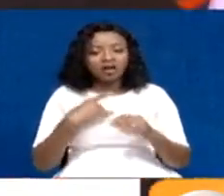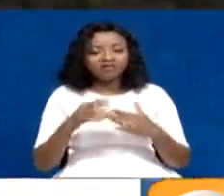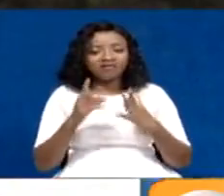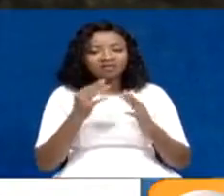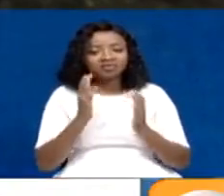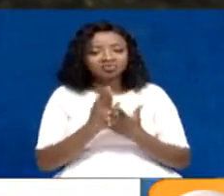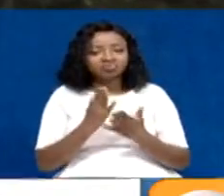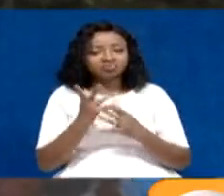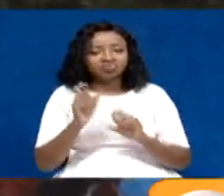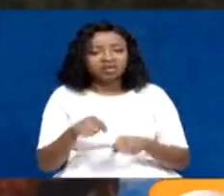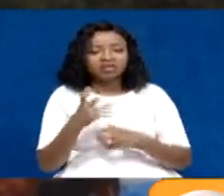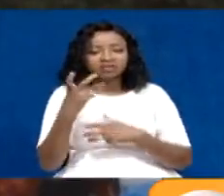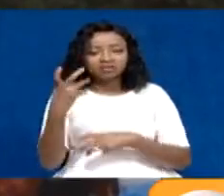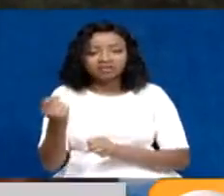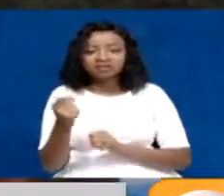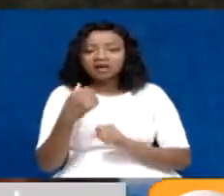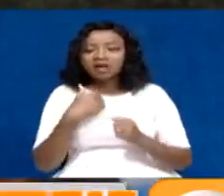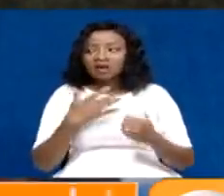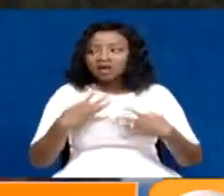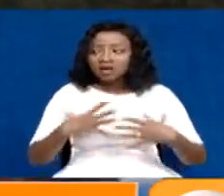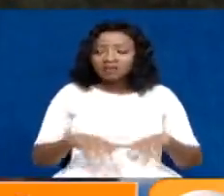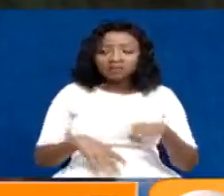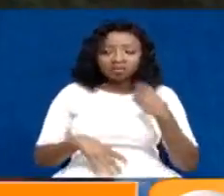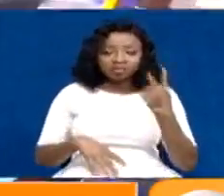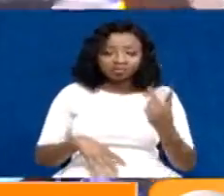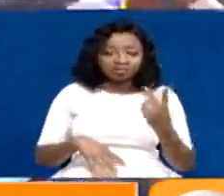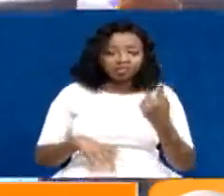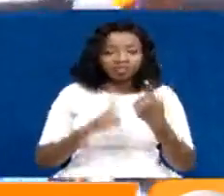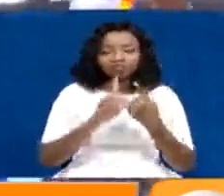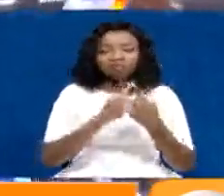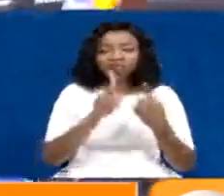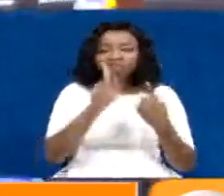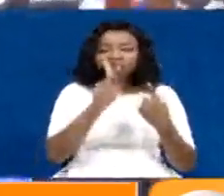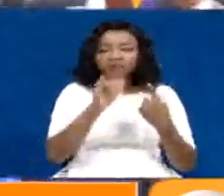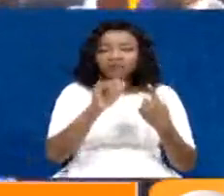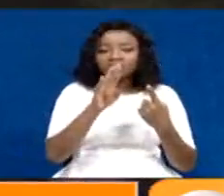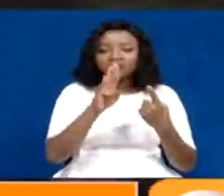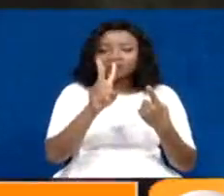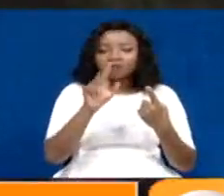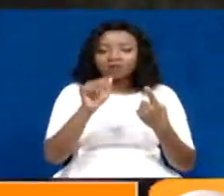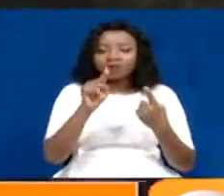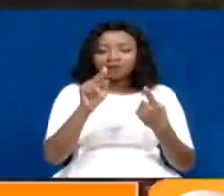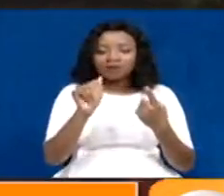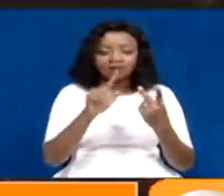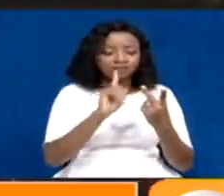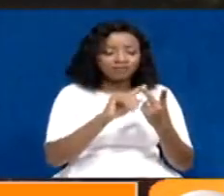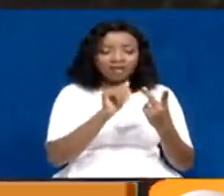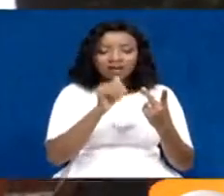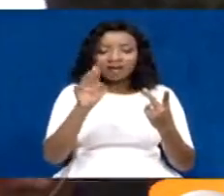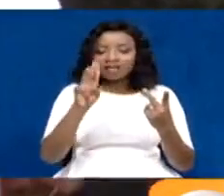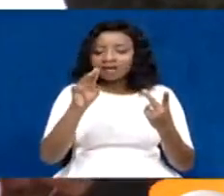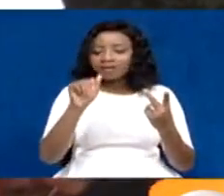majamaa wawili. Mmoja anaitwa Professor Kivutha Kibwana. Mwingine anaitwa Professor Makao